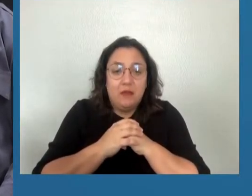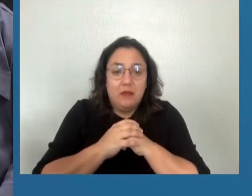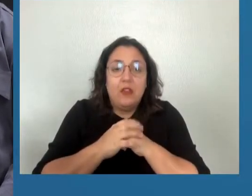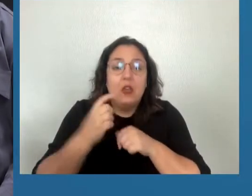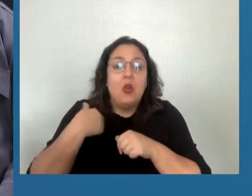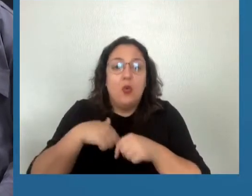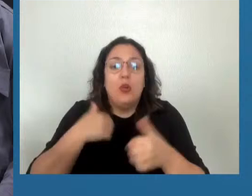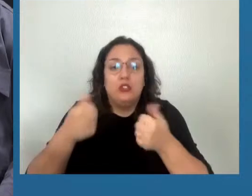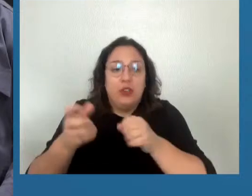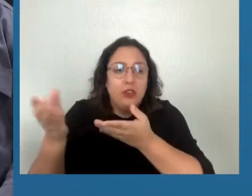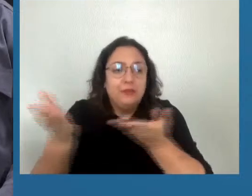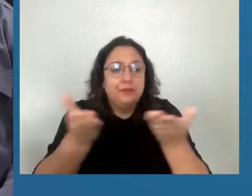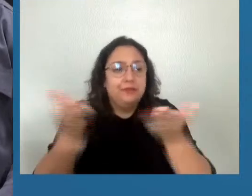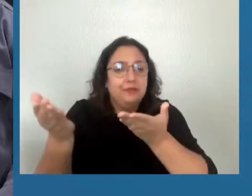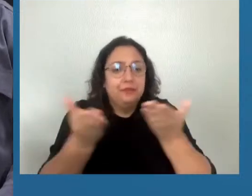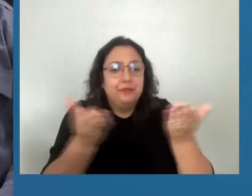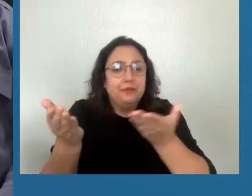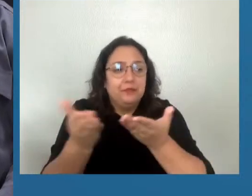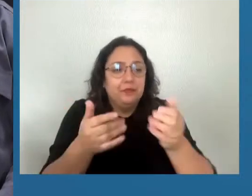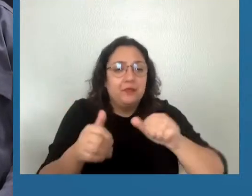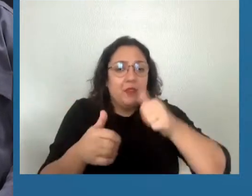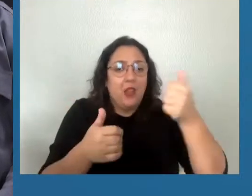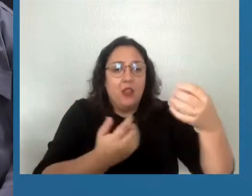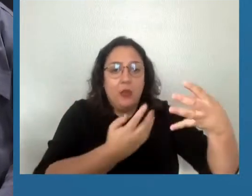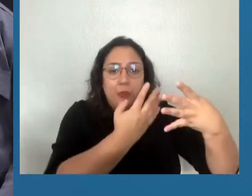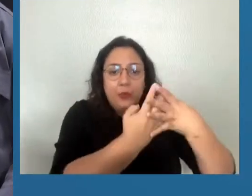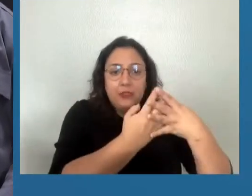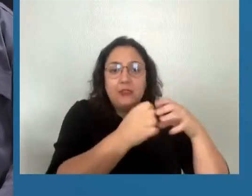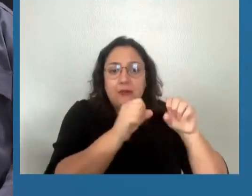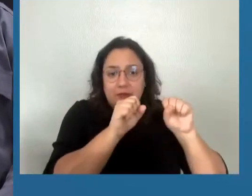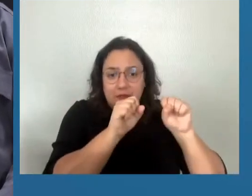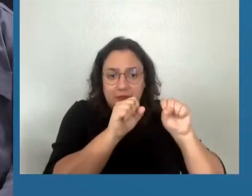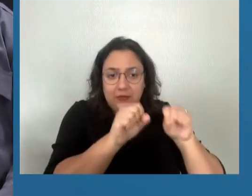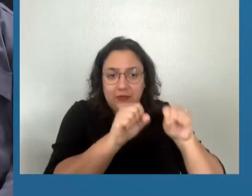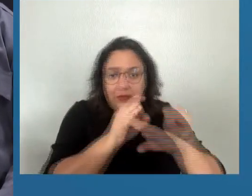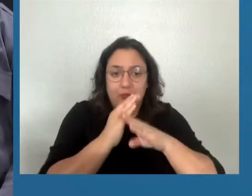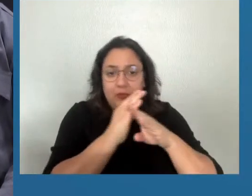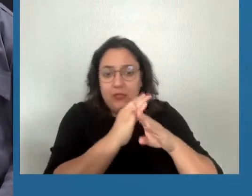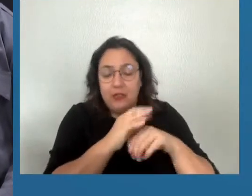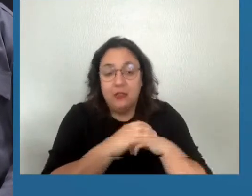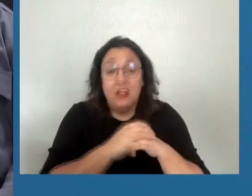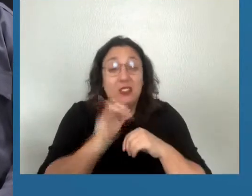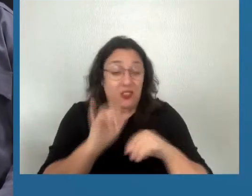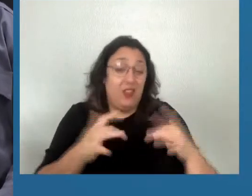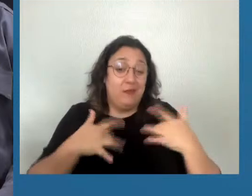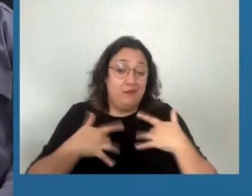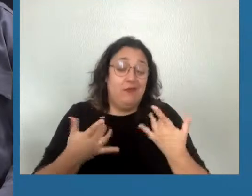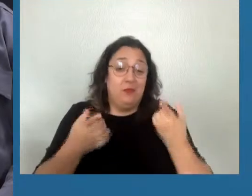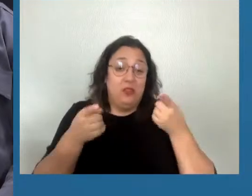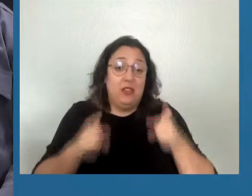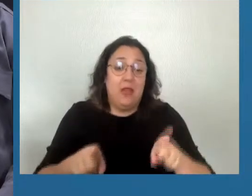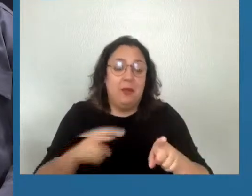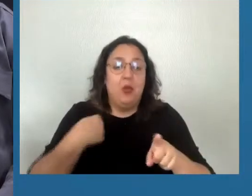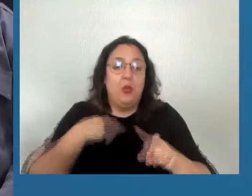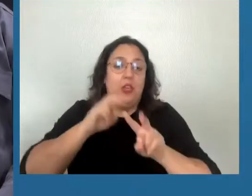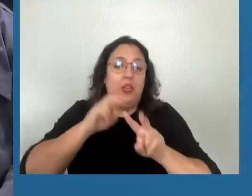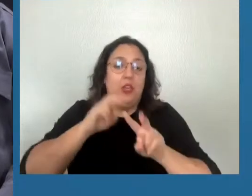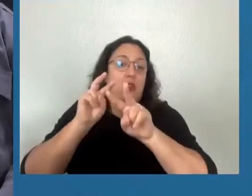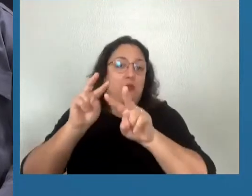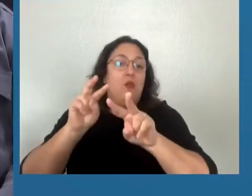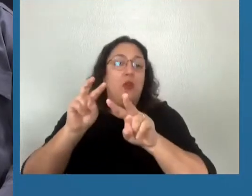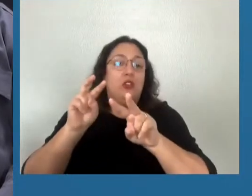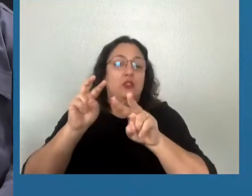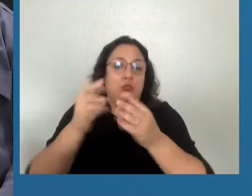more readily. So that's where we are. That's the status. We're very engaged and look forward to a resolution as soon as possible.